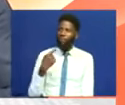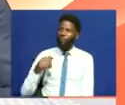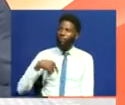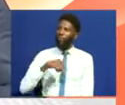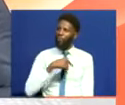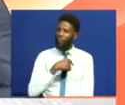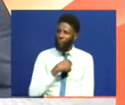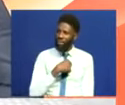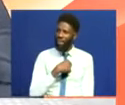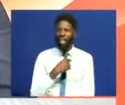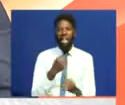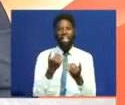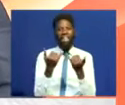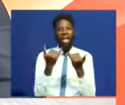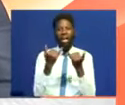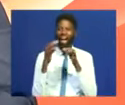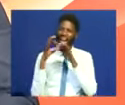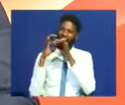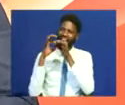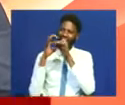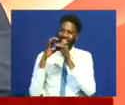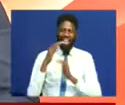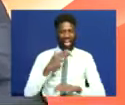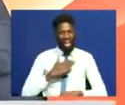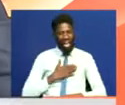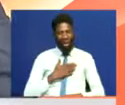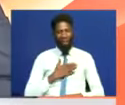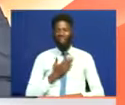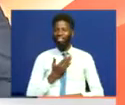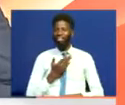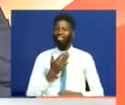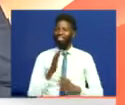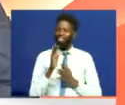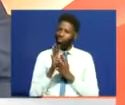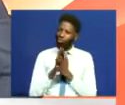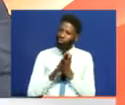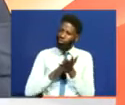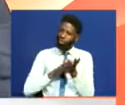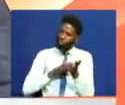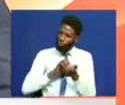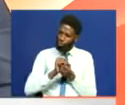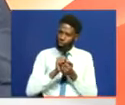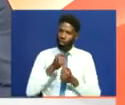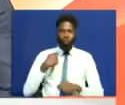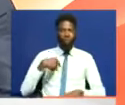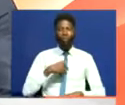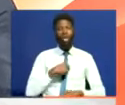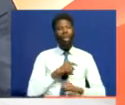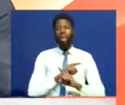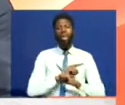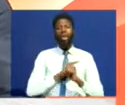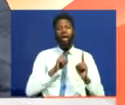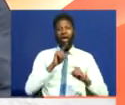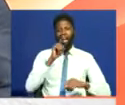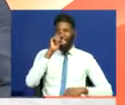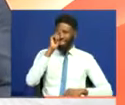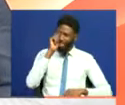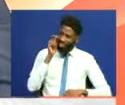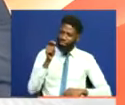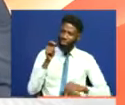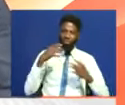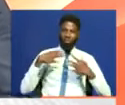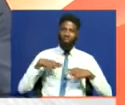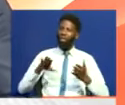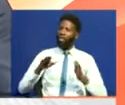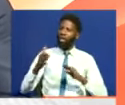we've thoroughly eroded our culture, our moral principles, to the extent that we are not even respecting the dead anymore. Mm-hmm. We